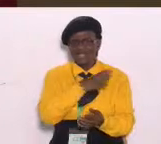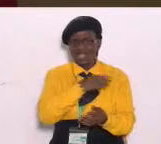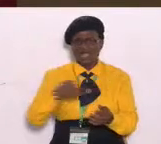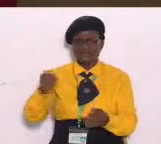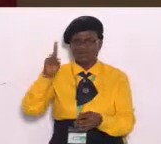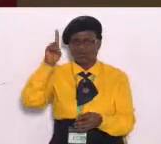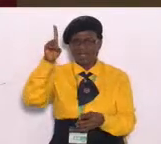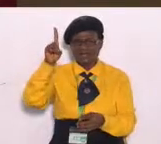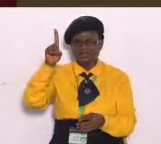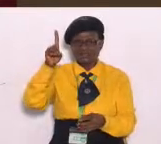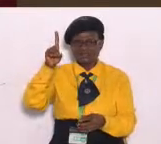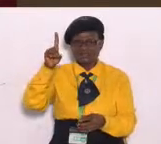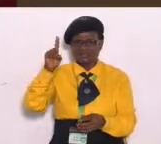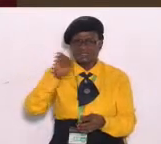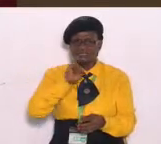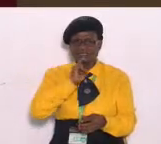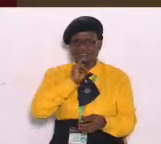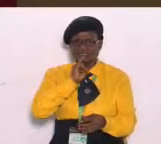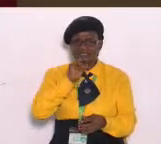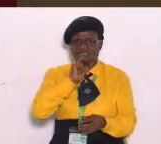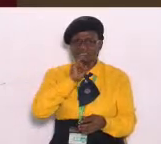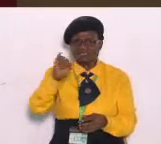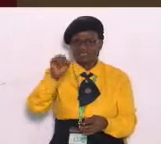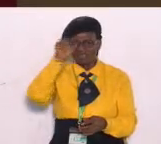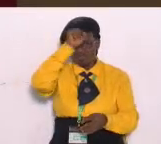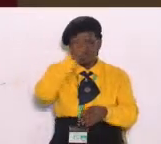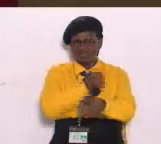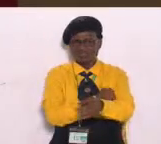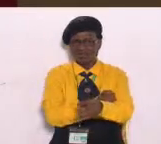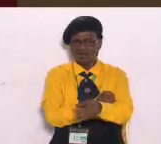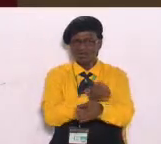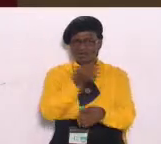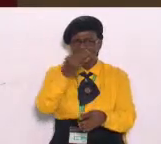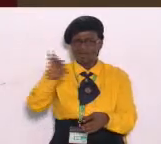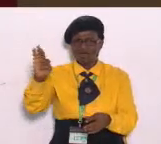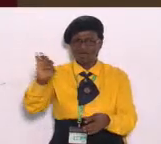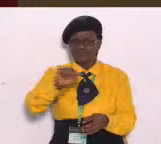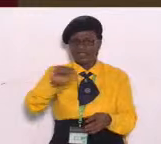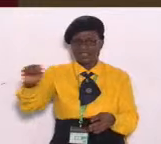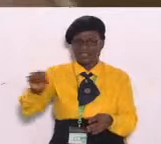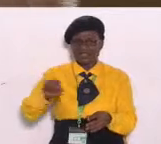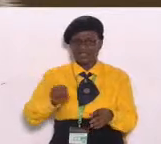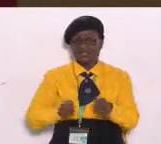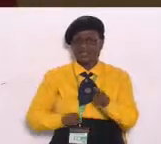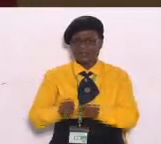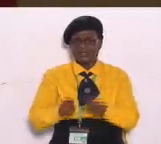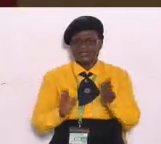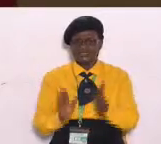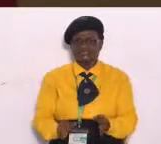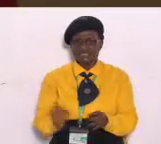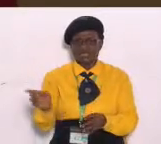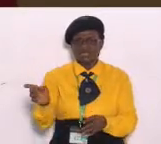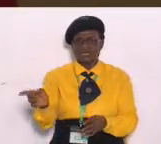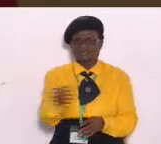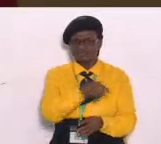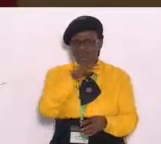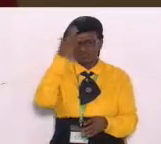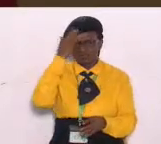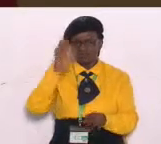one, the son of a messenger. And you know, children, doesn't